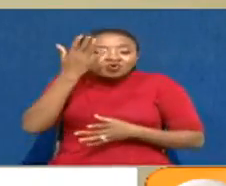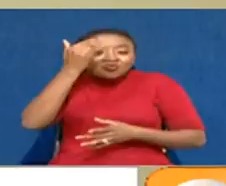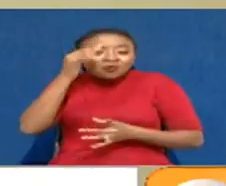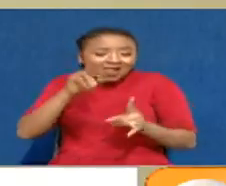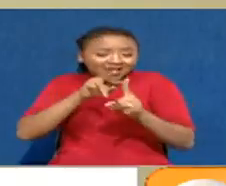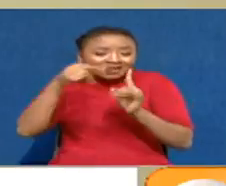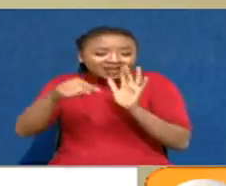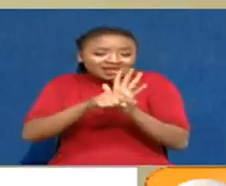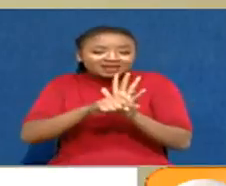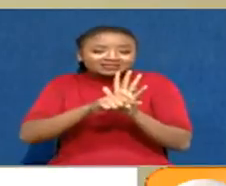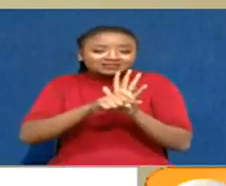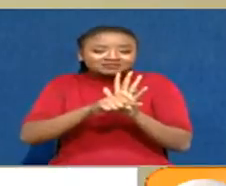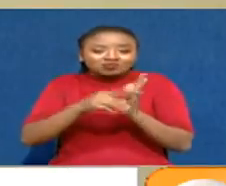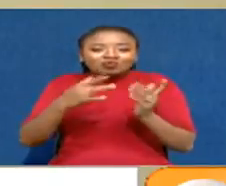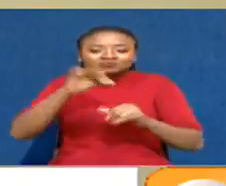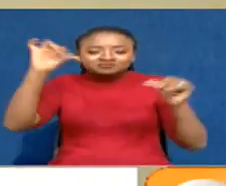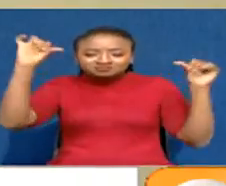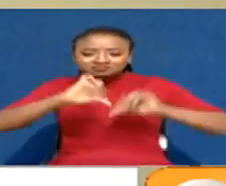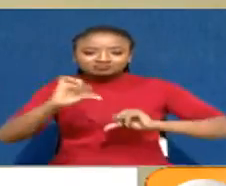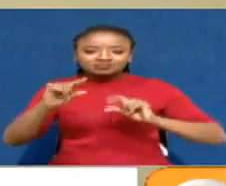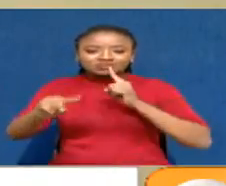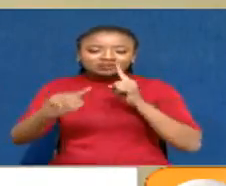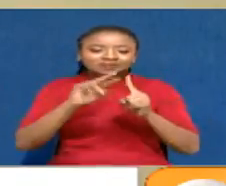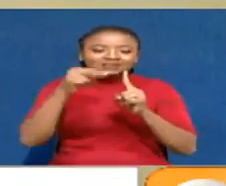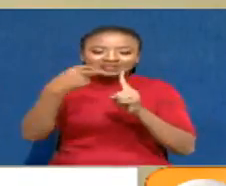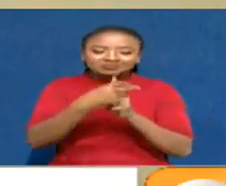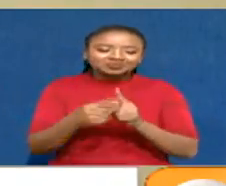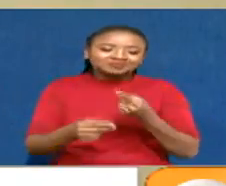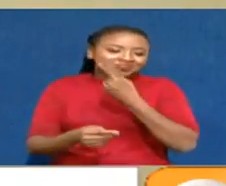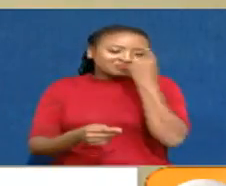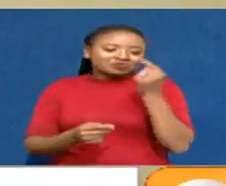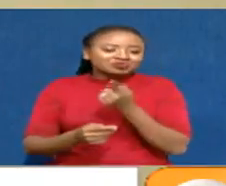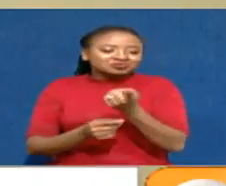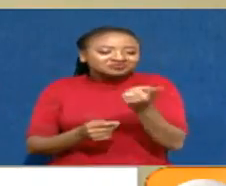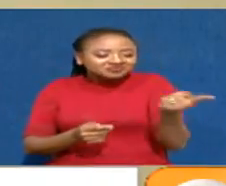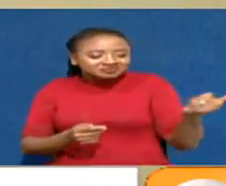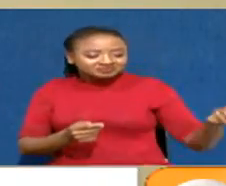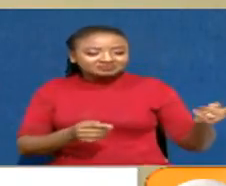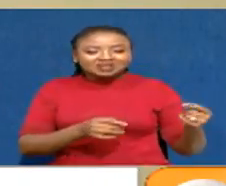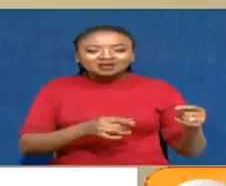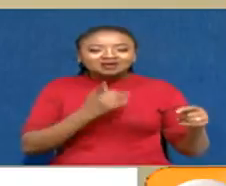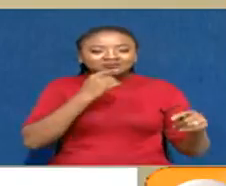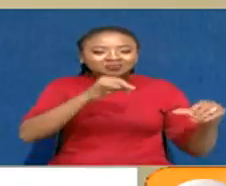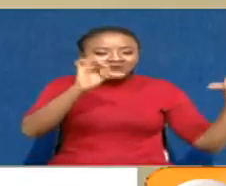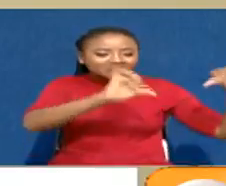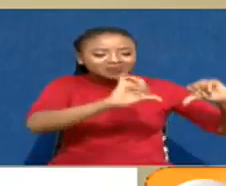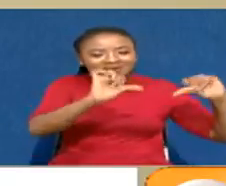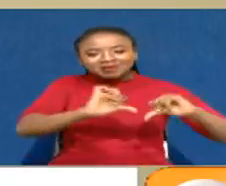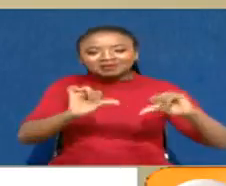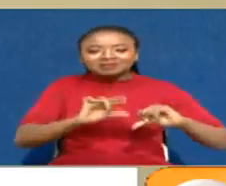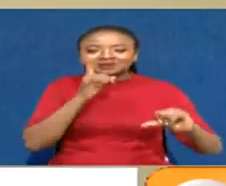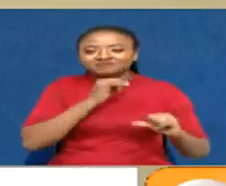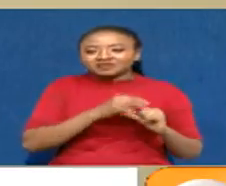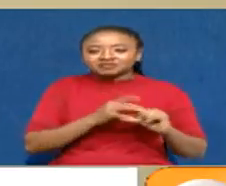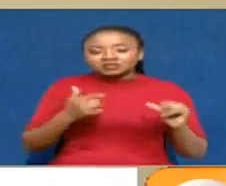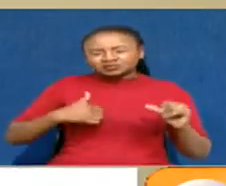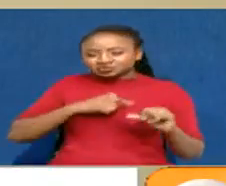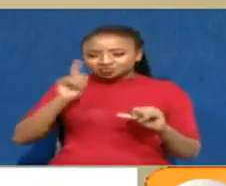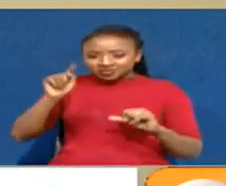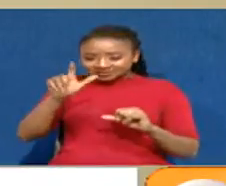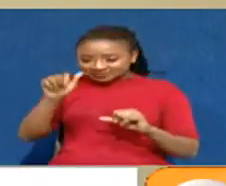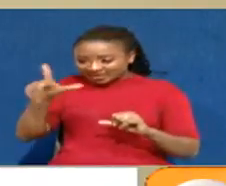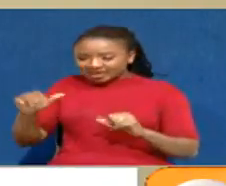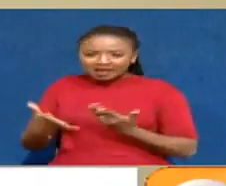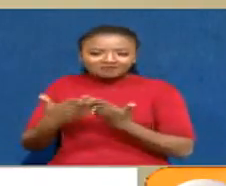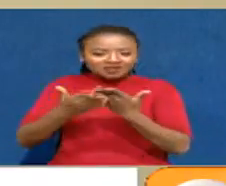Who are in many ways maligning the name of an industry that's done a lot more good for Kenyans. You know, we as TALA have served millions of Kenyans